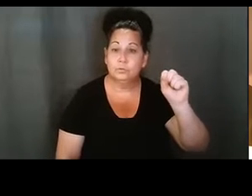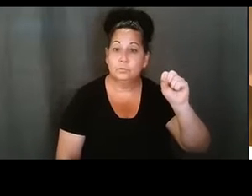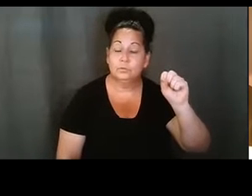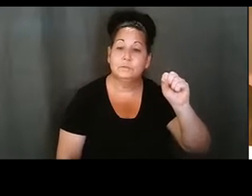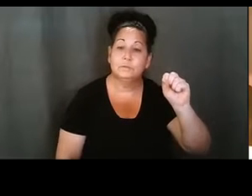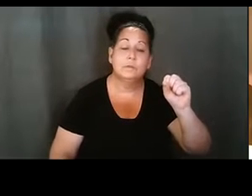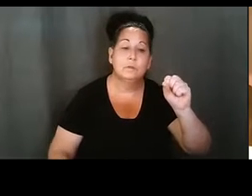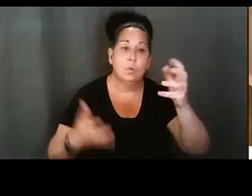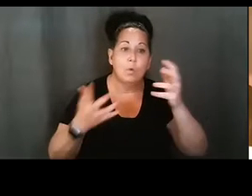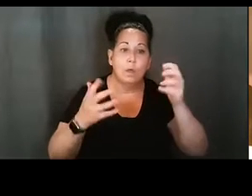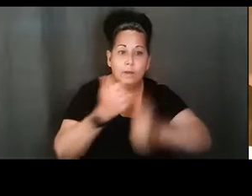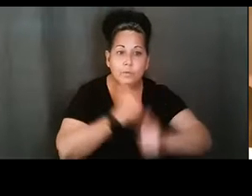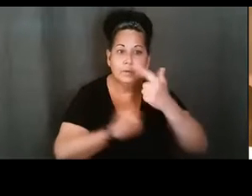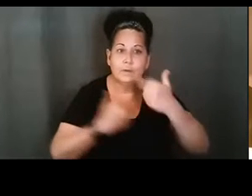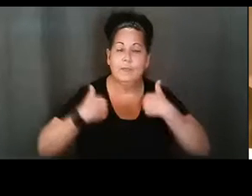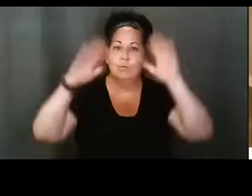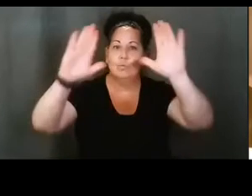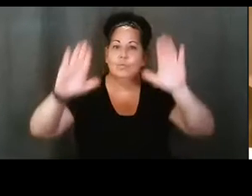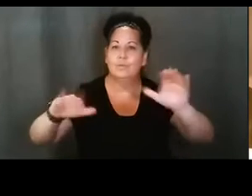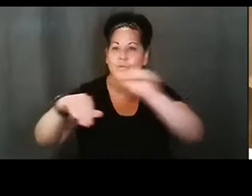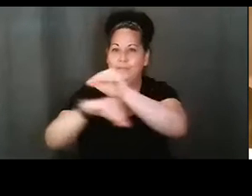have a wonderful evening.